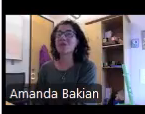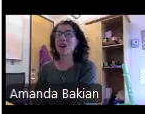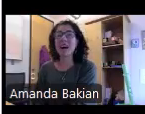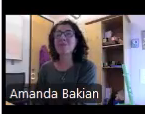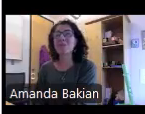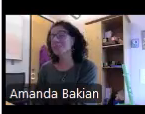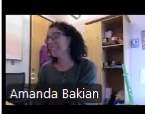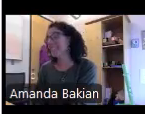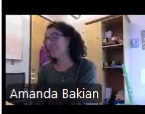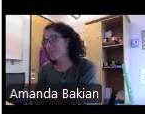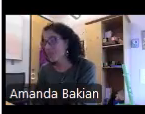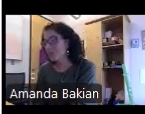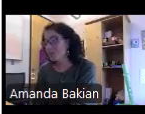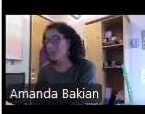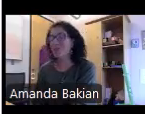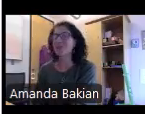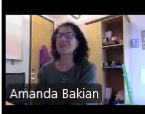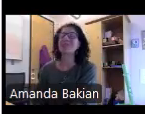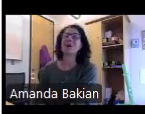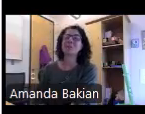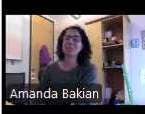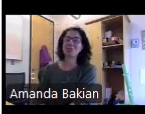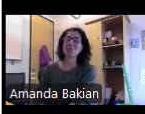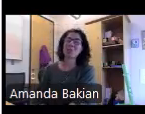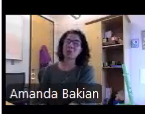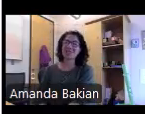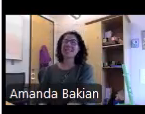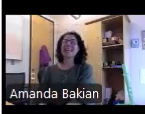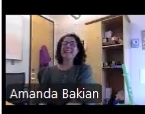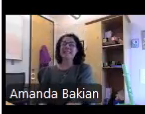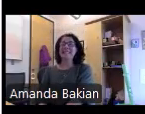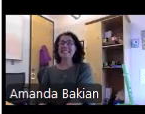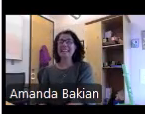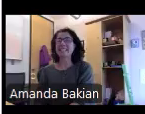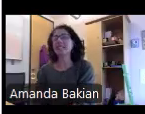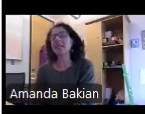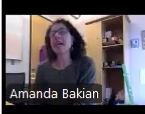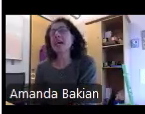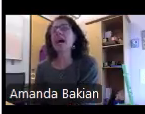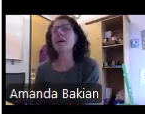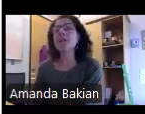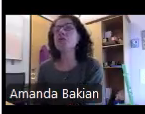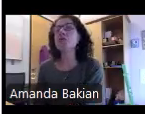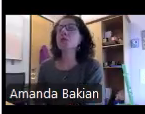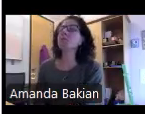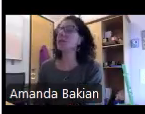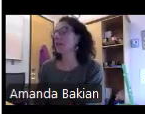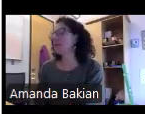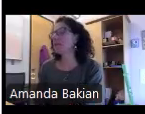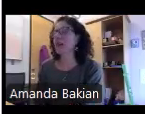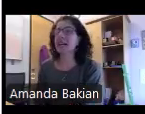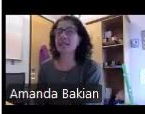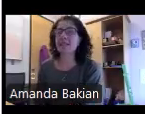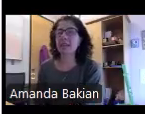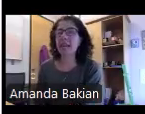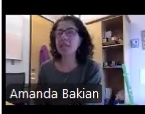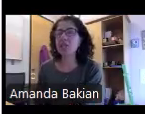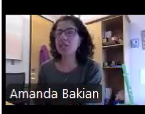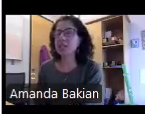than 1.5 million individuals, so they did population-wide work in the state. They used multiple levels